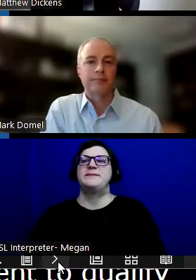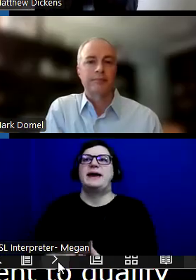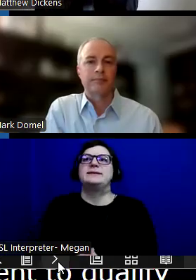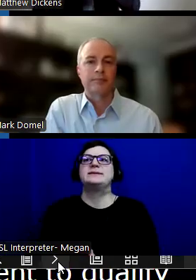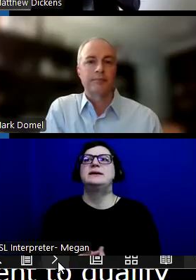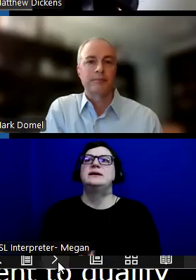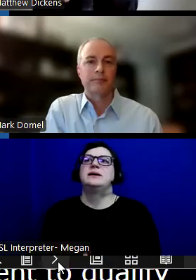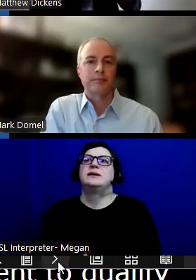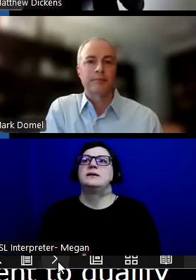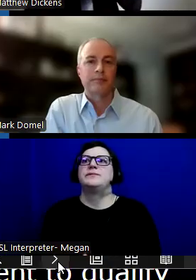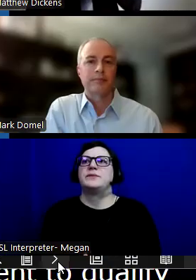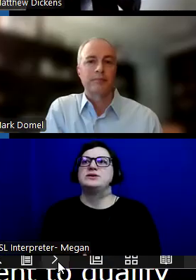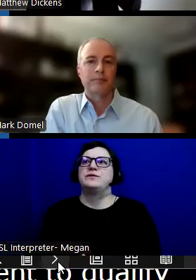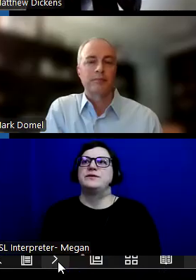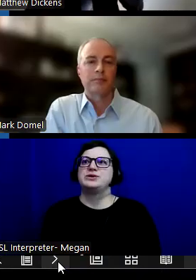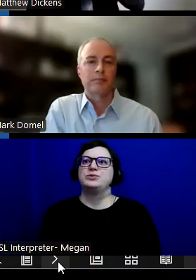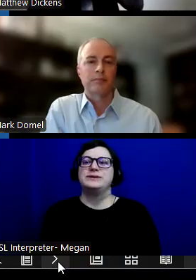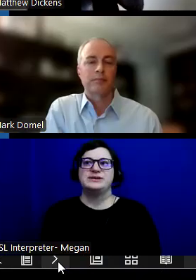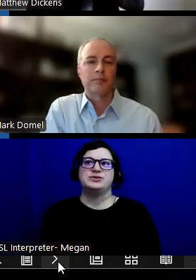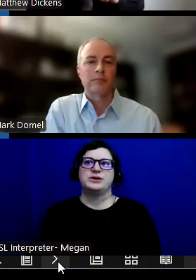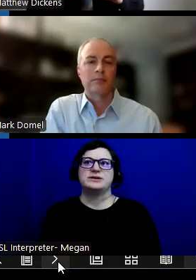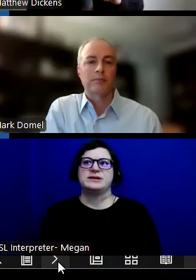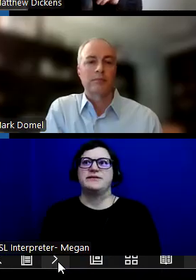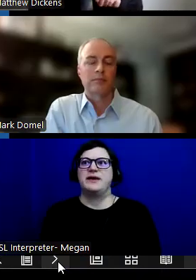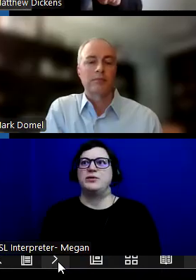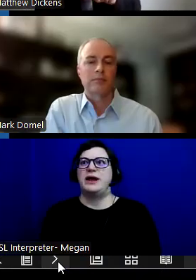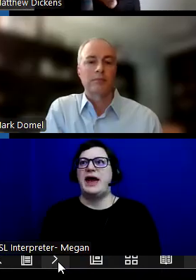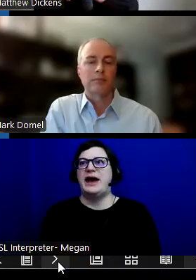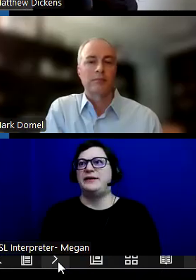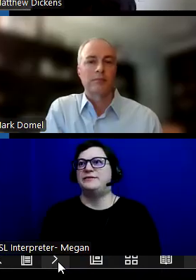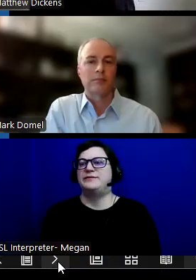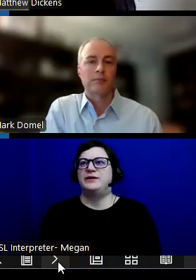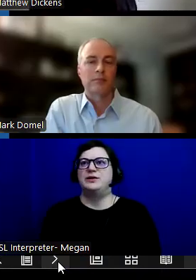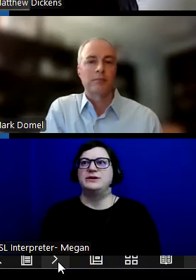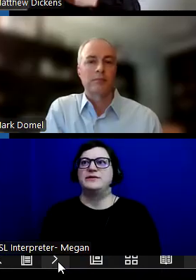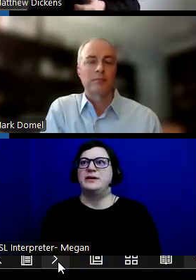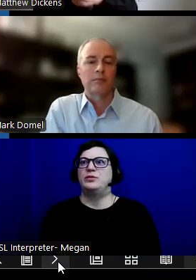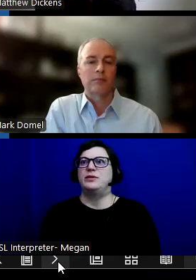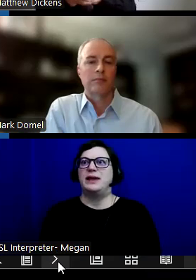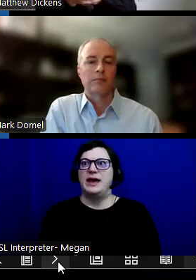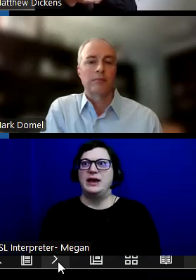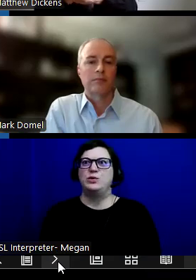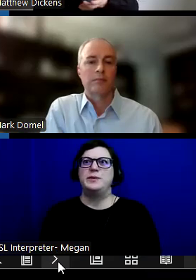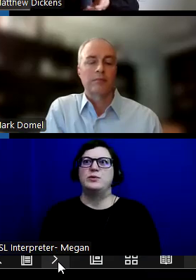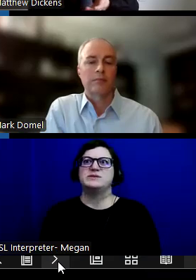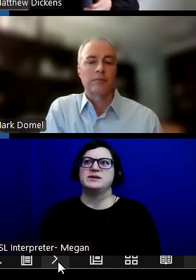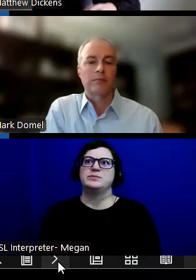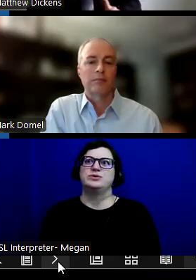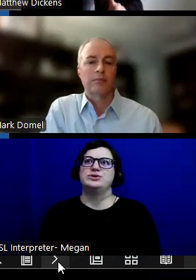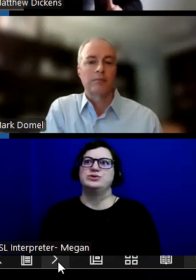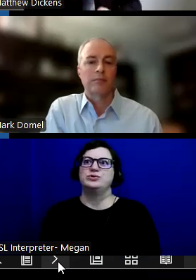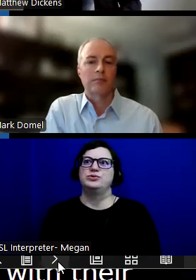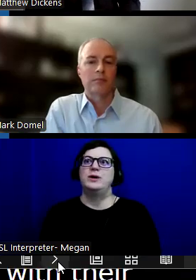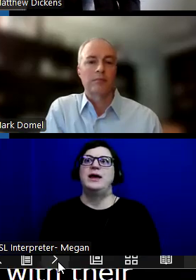this is Matt. So for the school district, if they were to have, different people applying, who would be